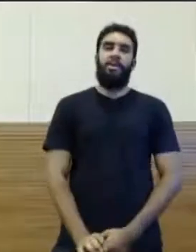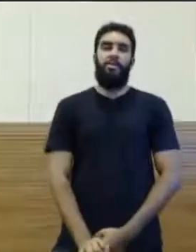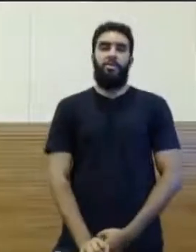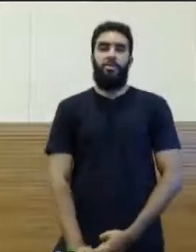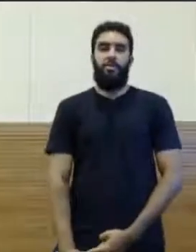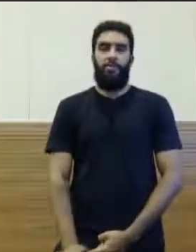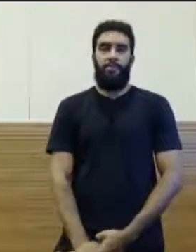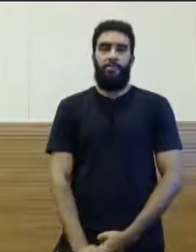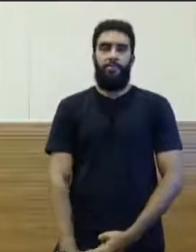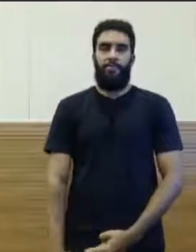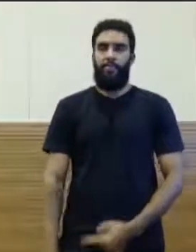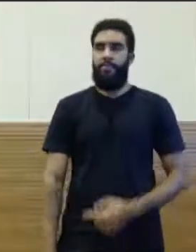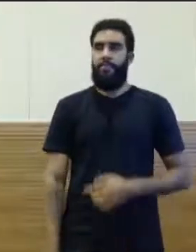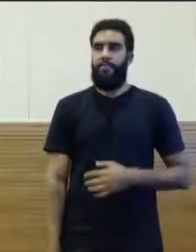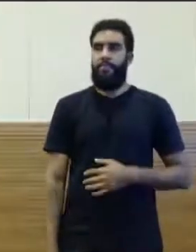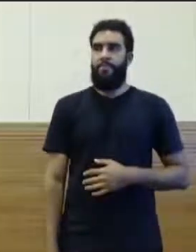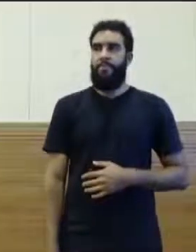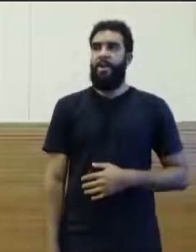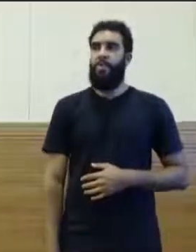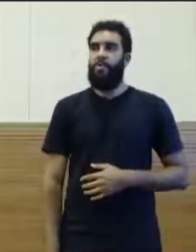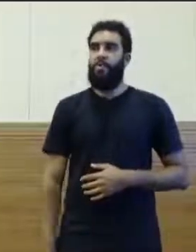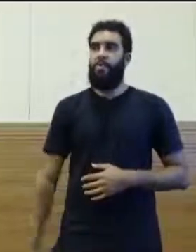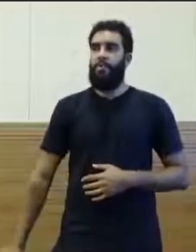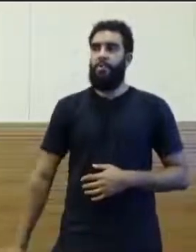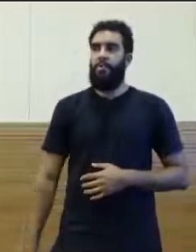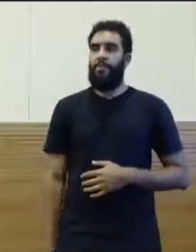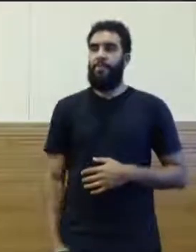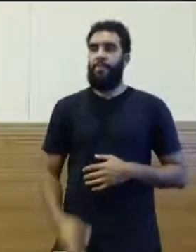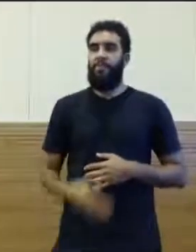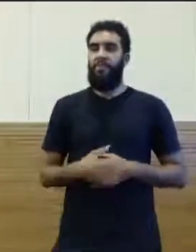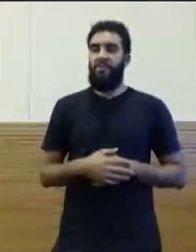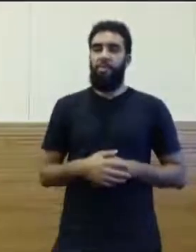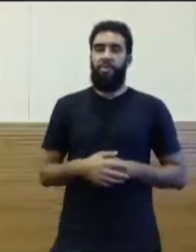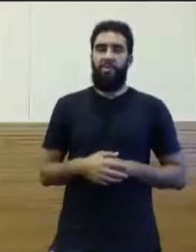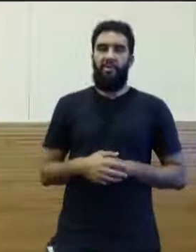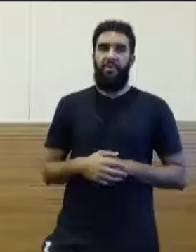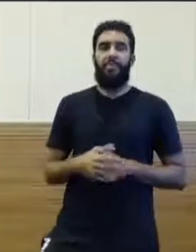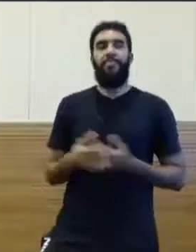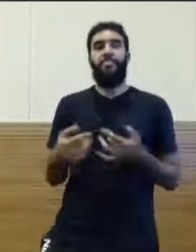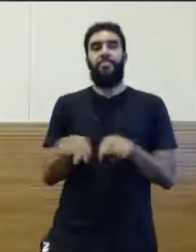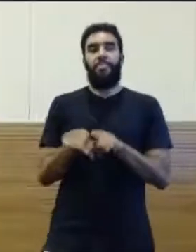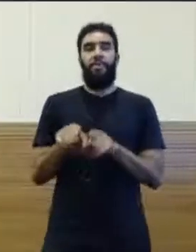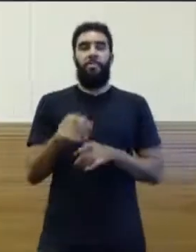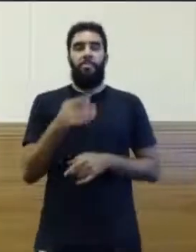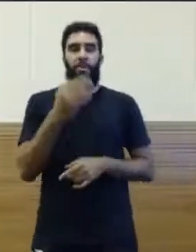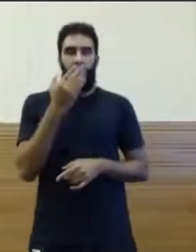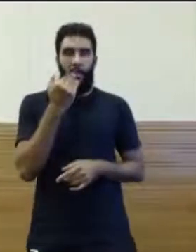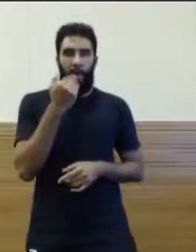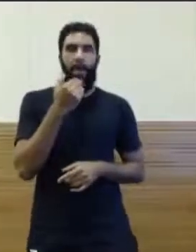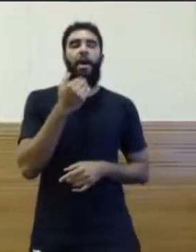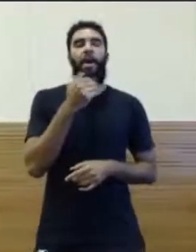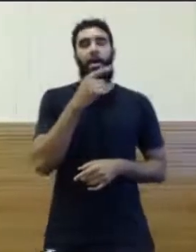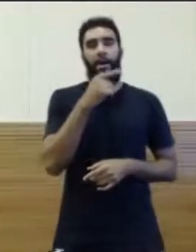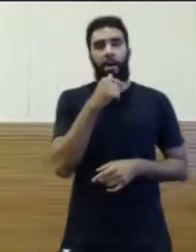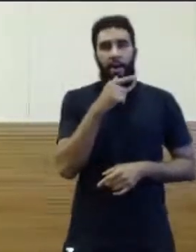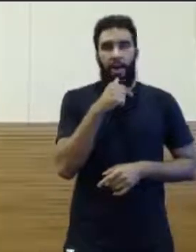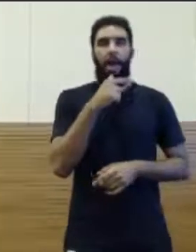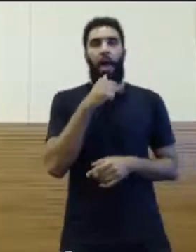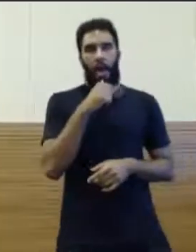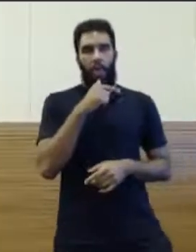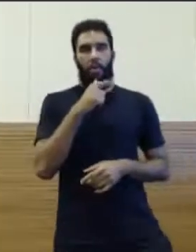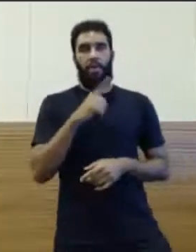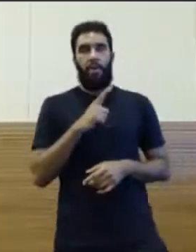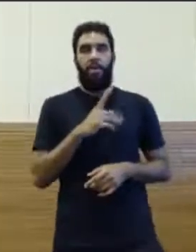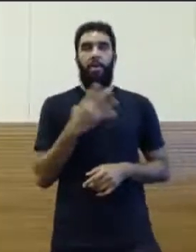of the countries and foods. And the fifth message, which is the consumption of safe